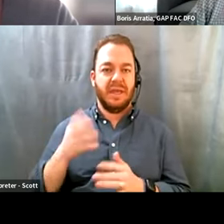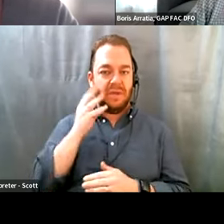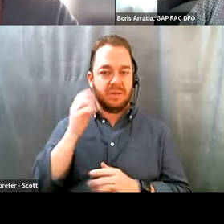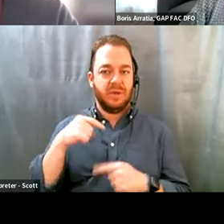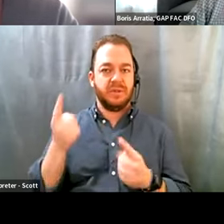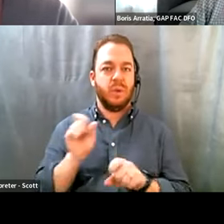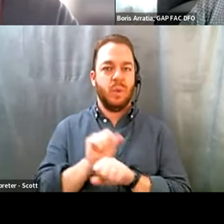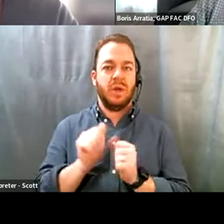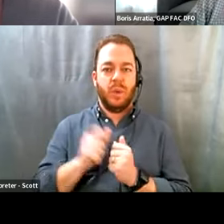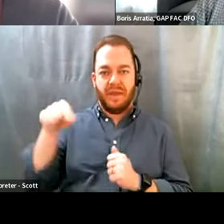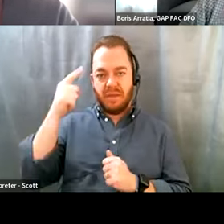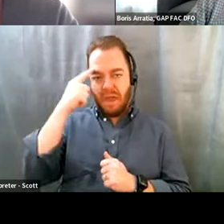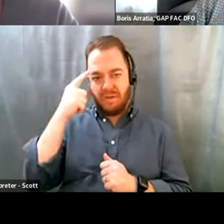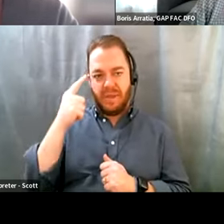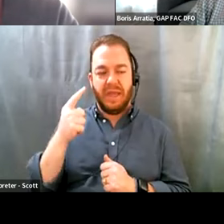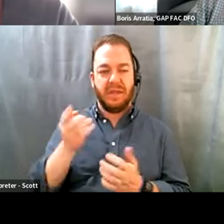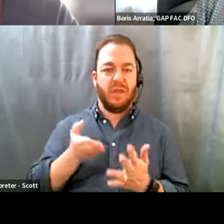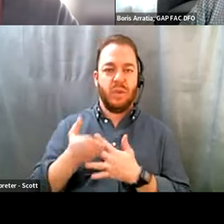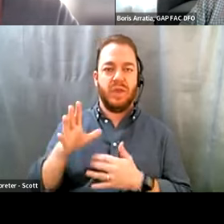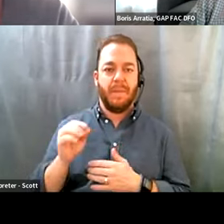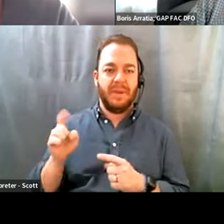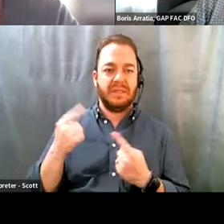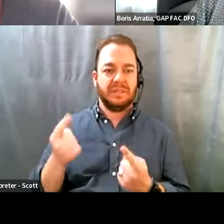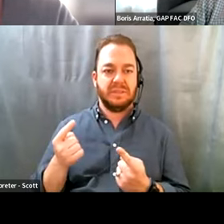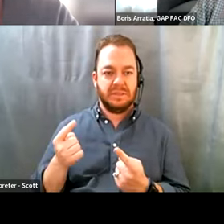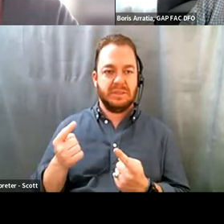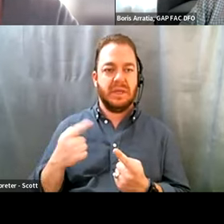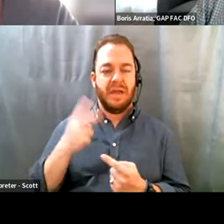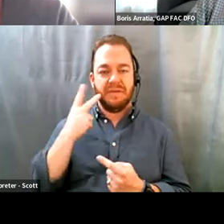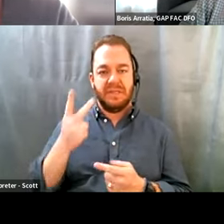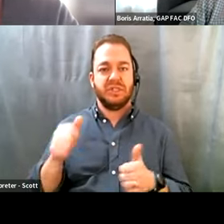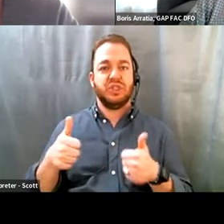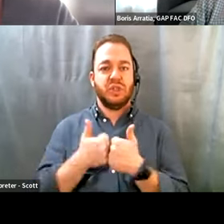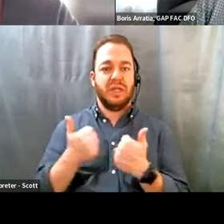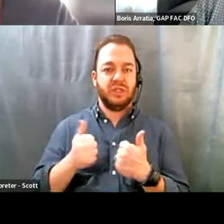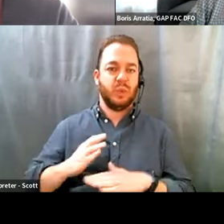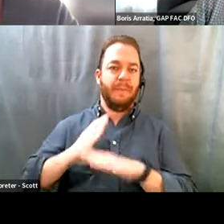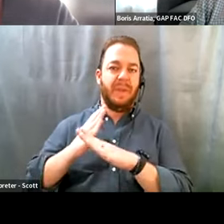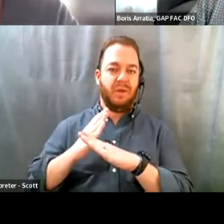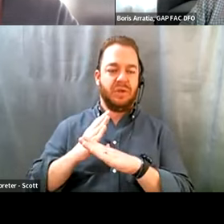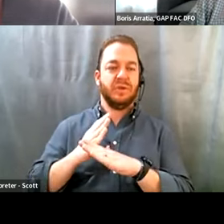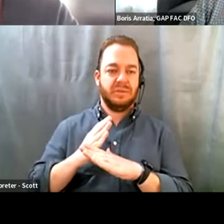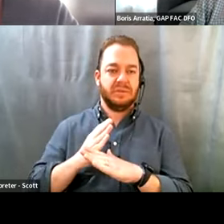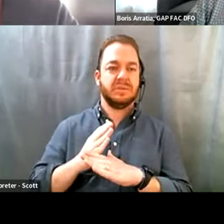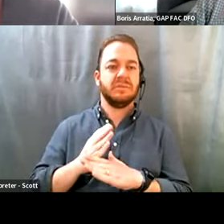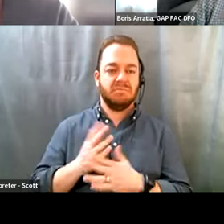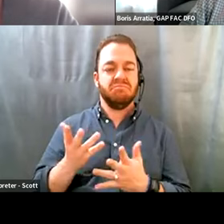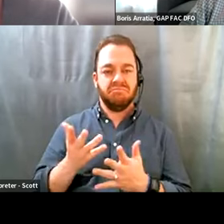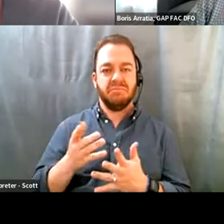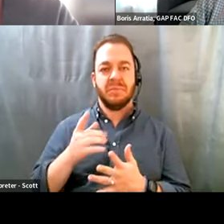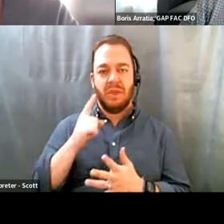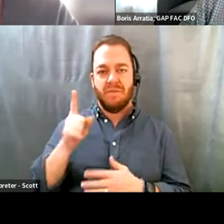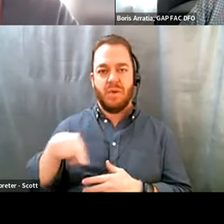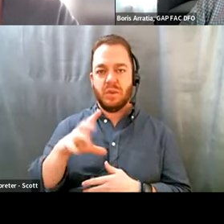experienced working with the government, perhaps through these companies, that I've seen as challenges or barriers that might exist for